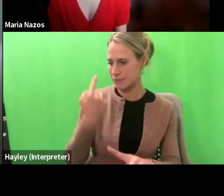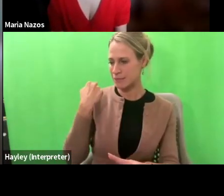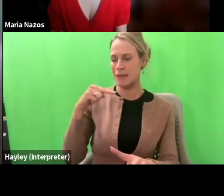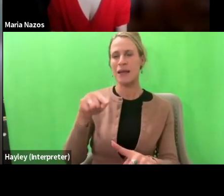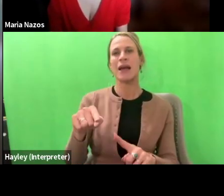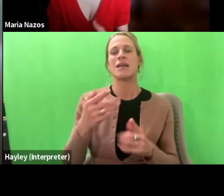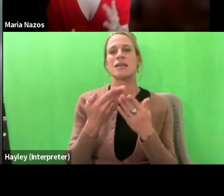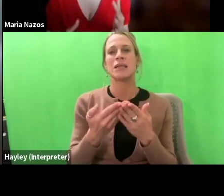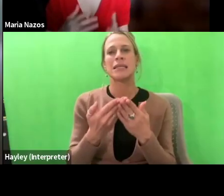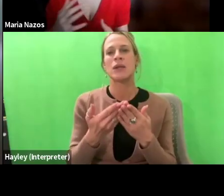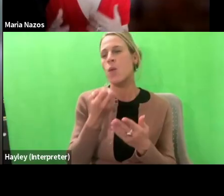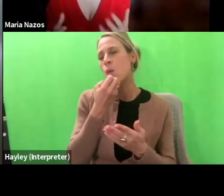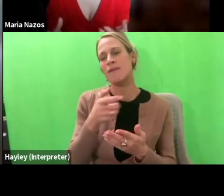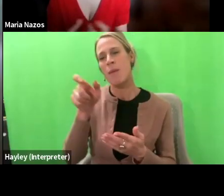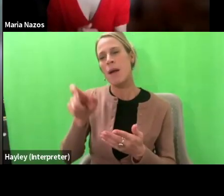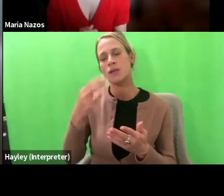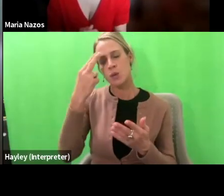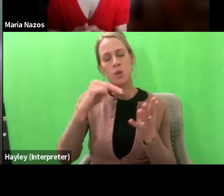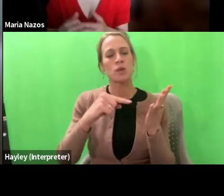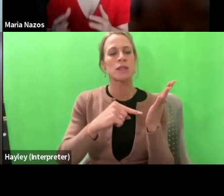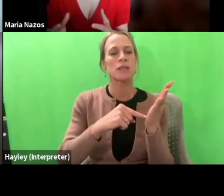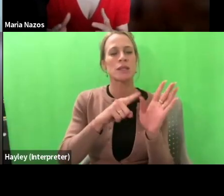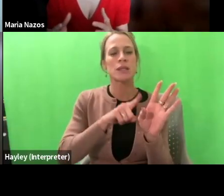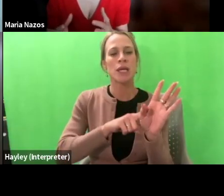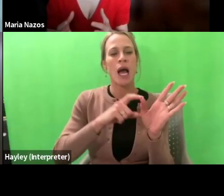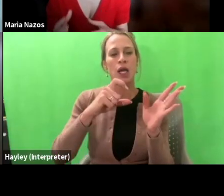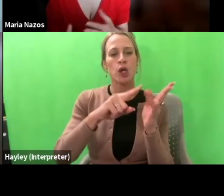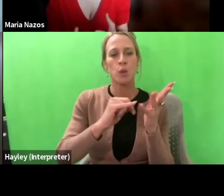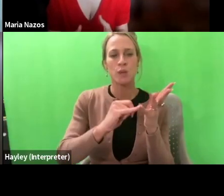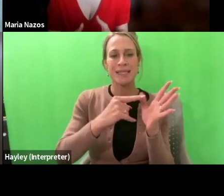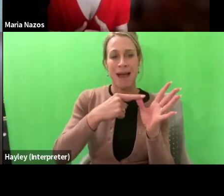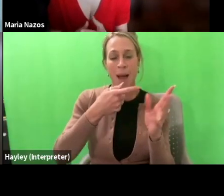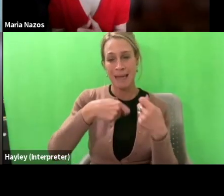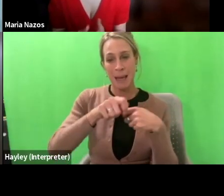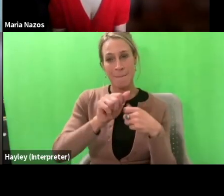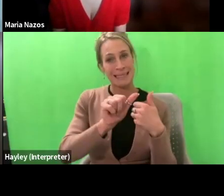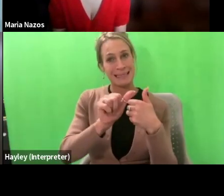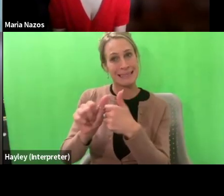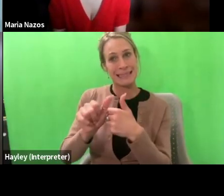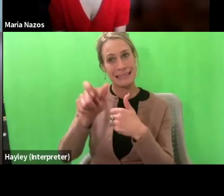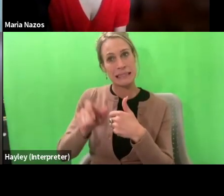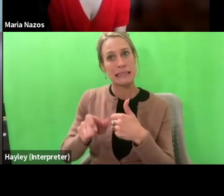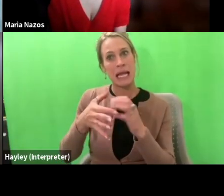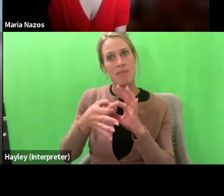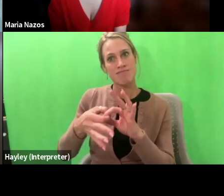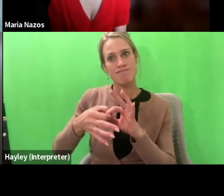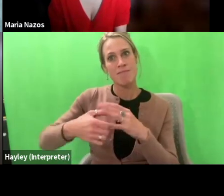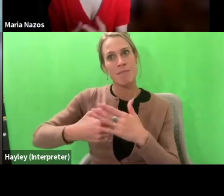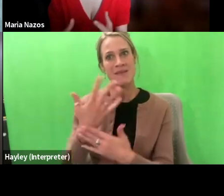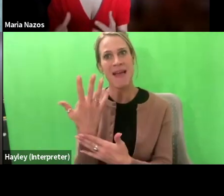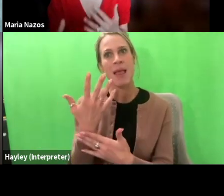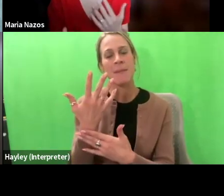Ted Kuzer. I would later become his assistant, but we developed a pretty unlikely bond, I would